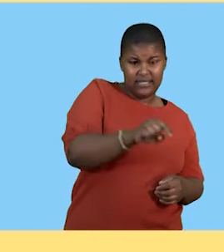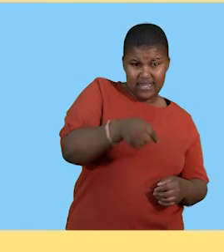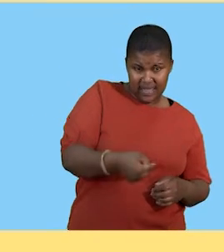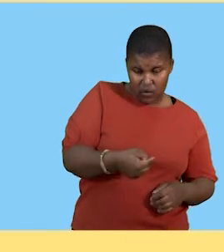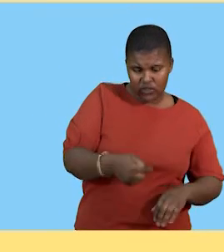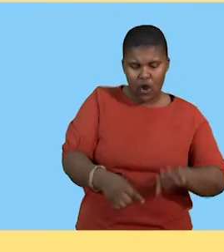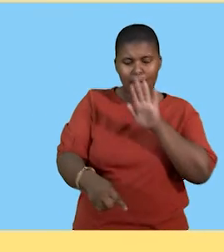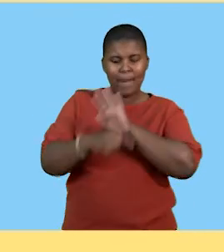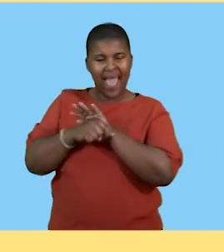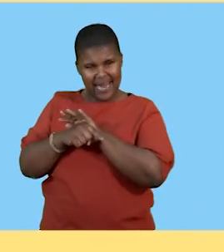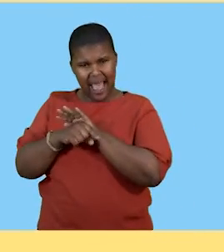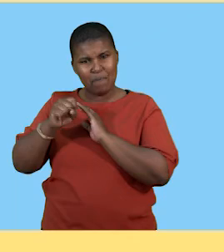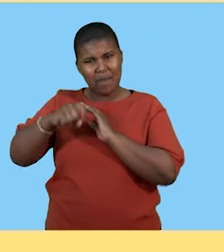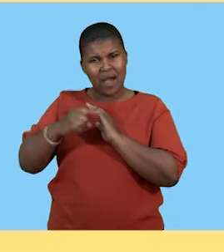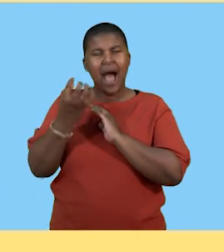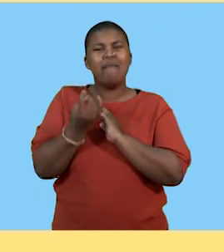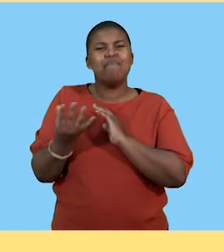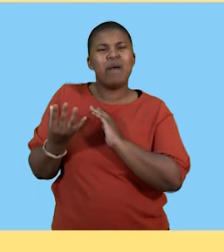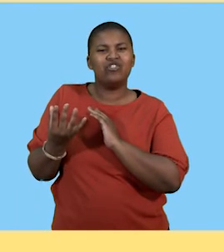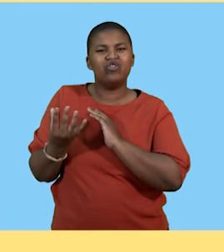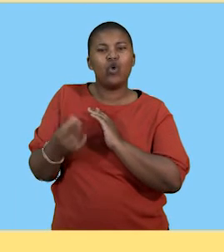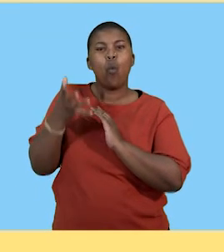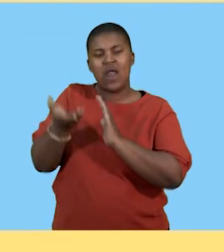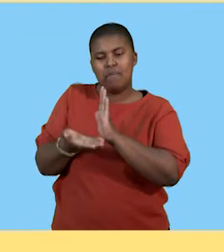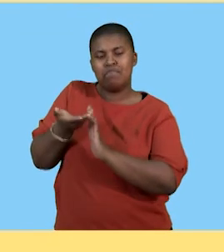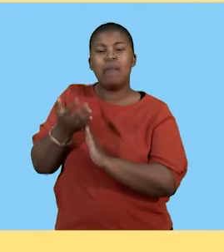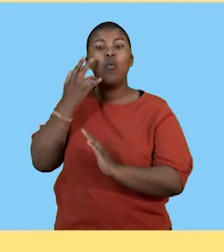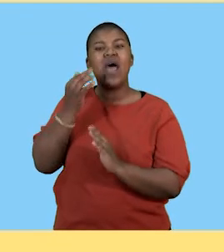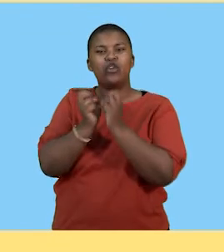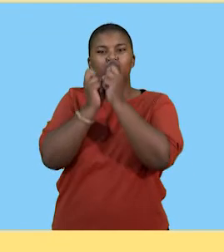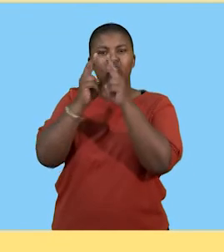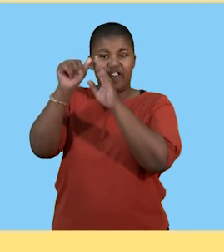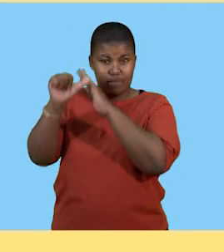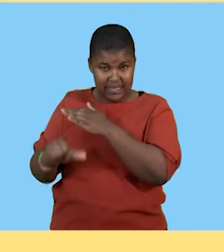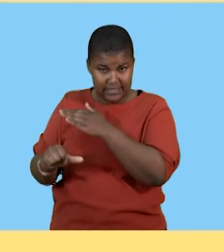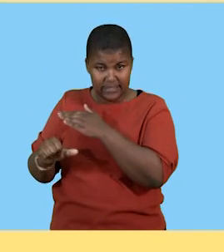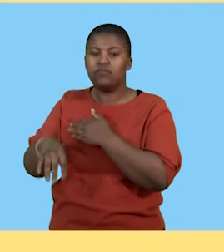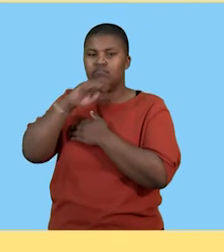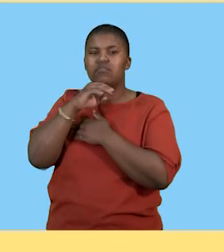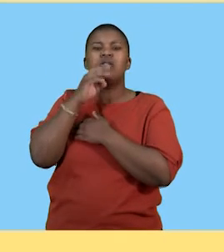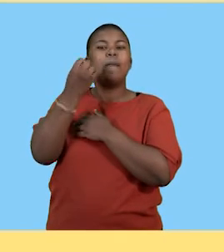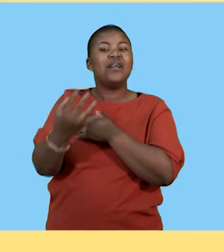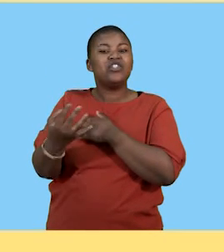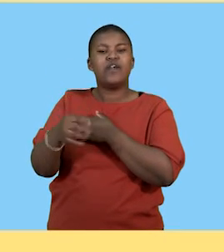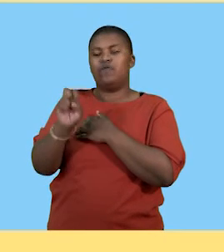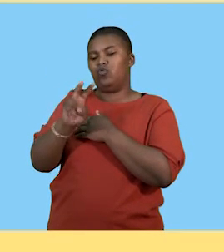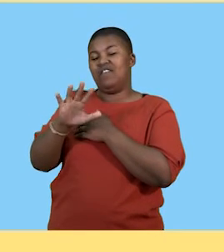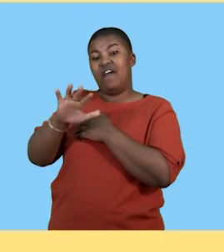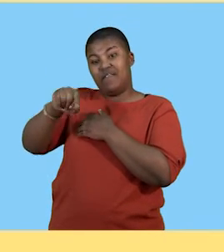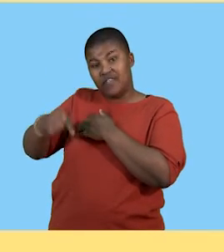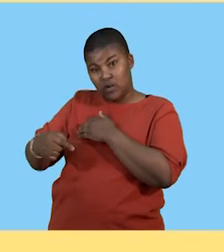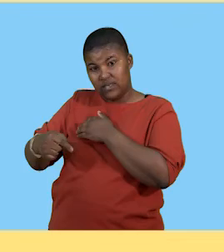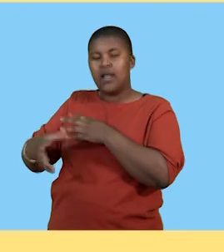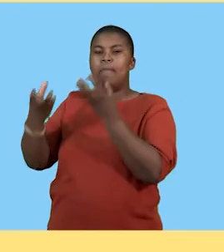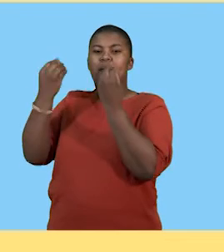subtract the amount or the part of the fixed deposit, which is set to mature within the next 12 months. Therefore, we remain here